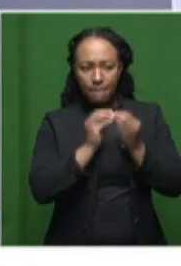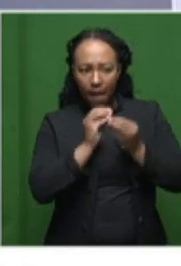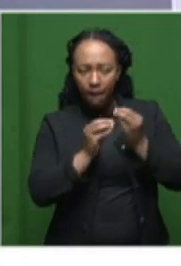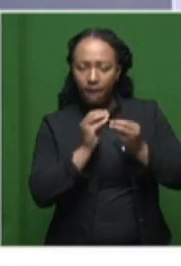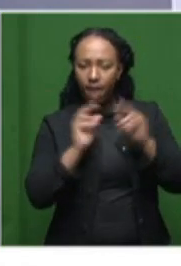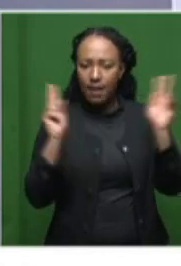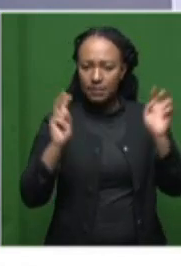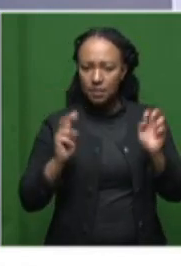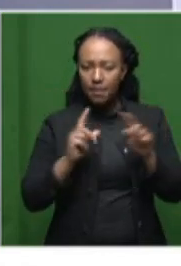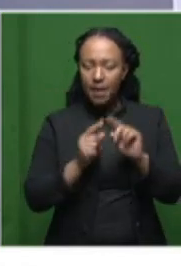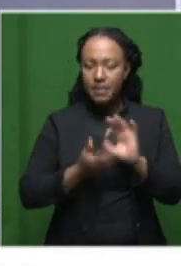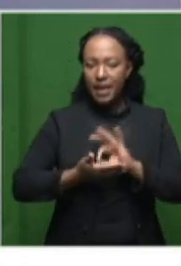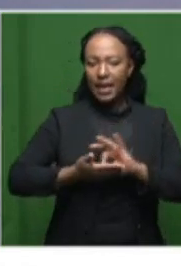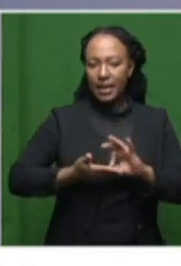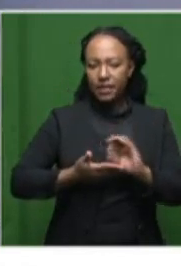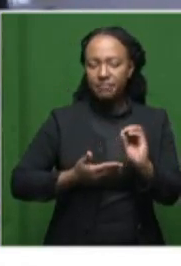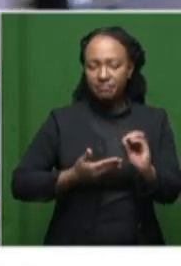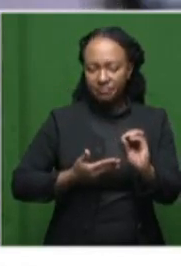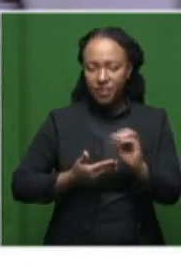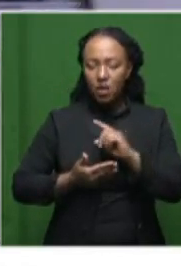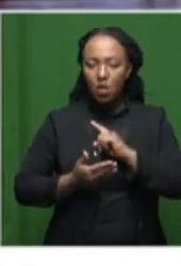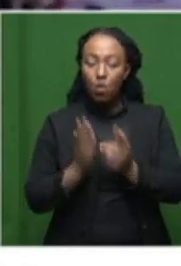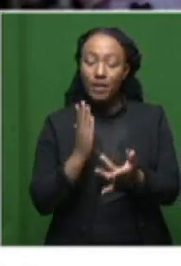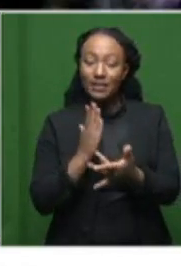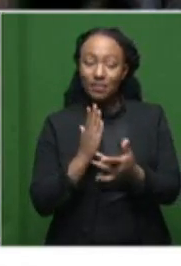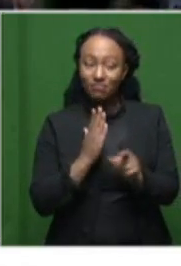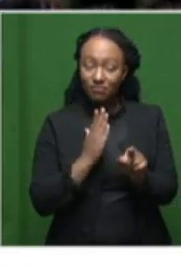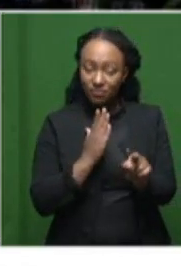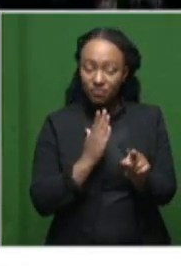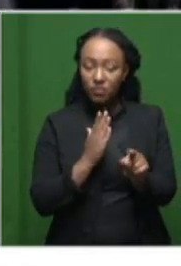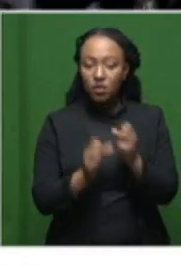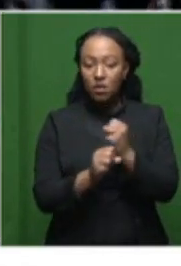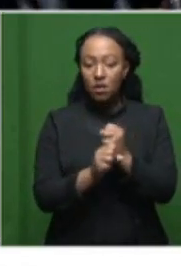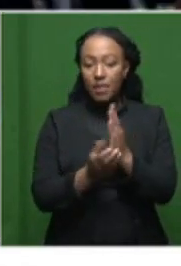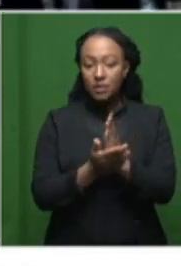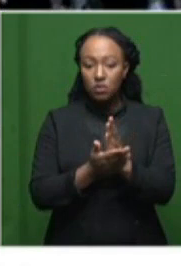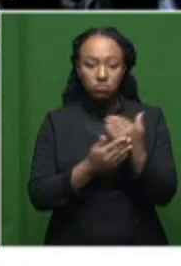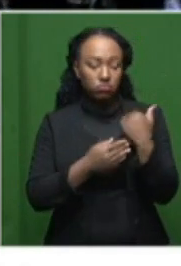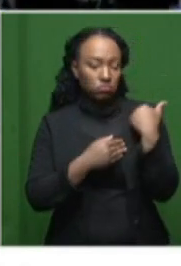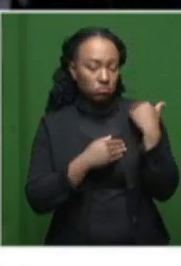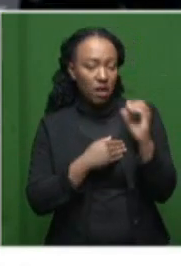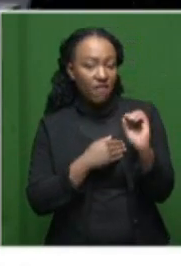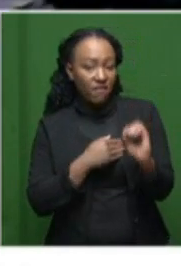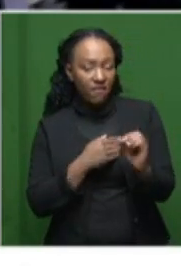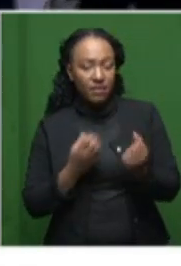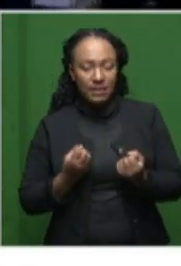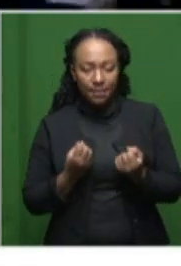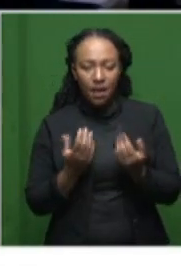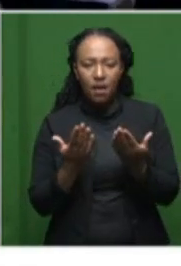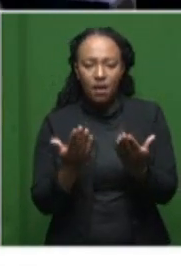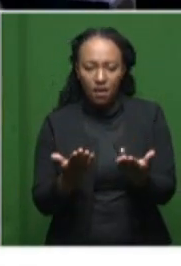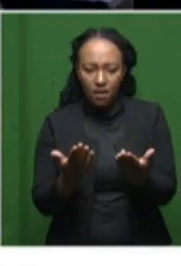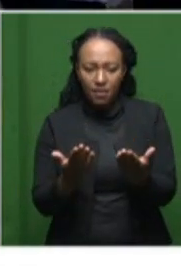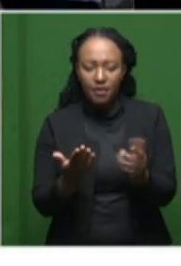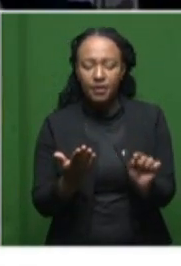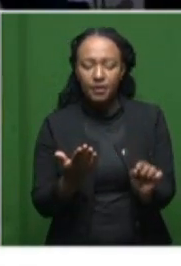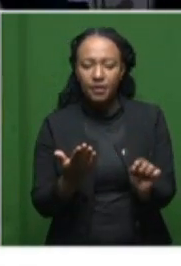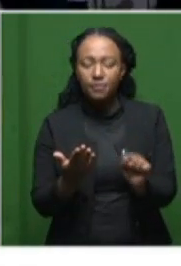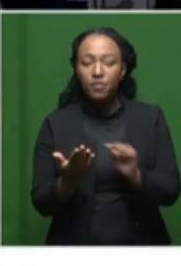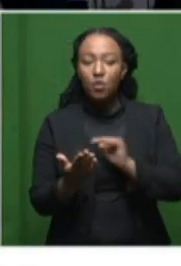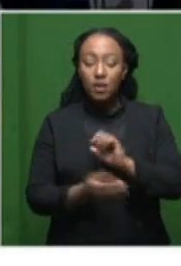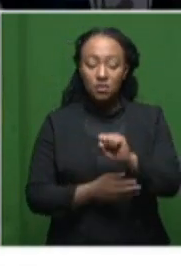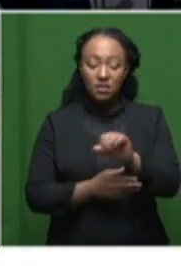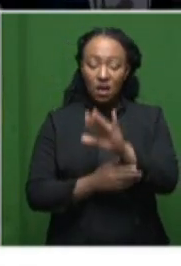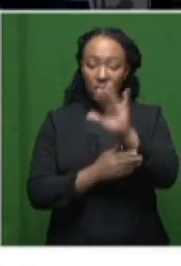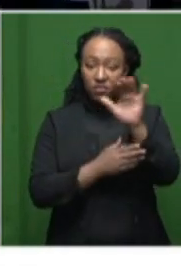in terms of clean energy technologies and ensuring the security of supply, which in terms of South